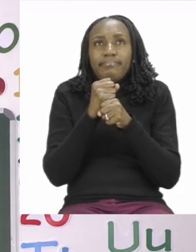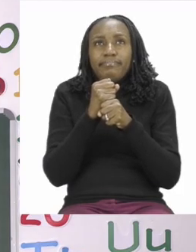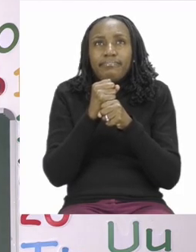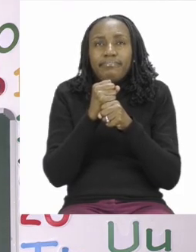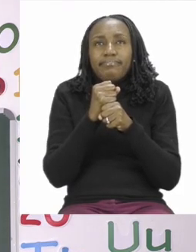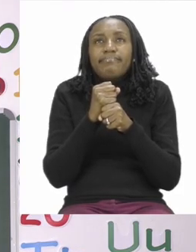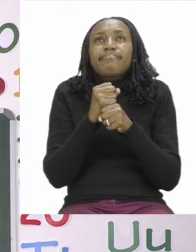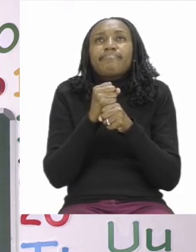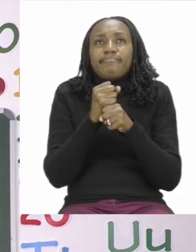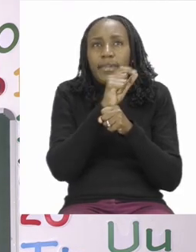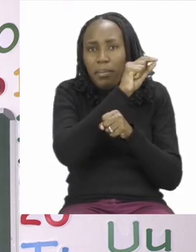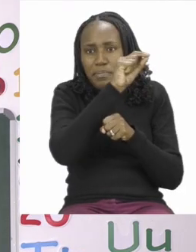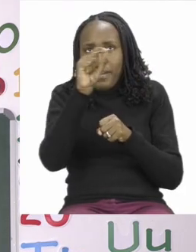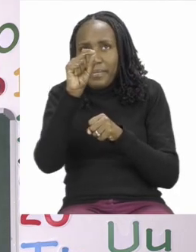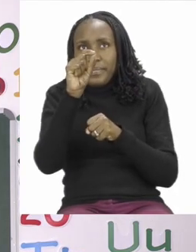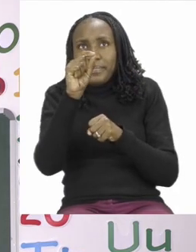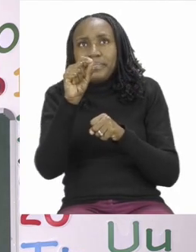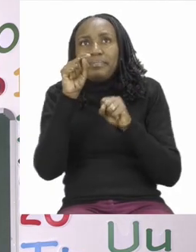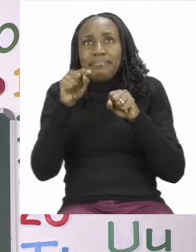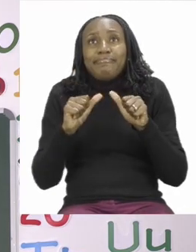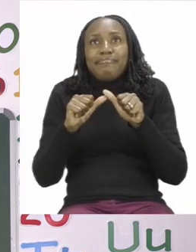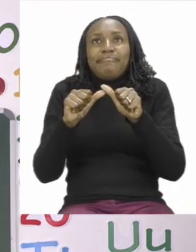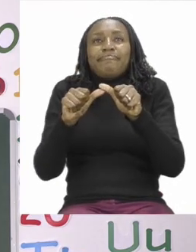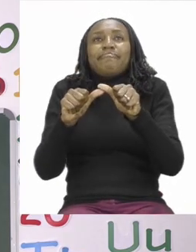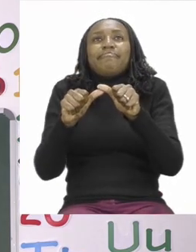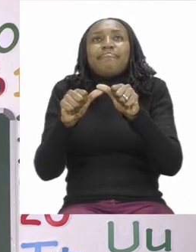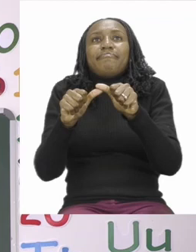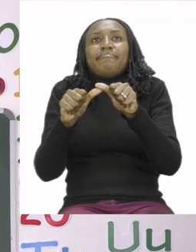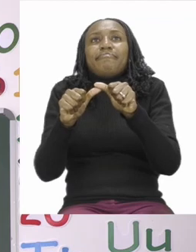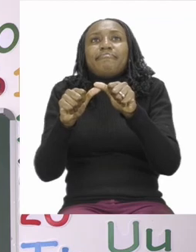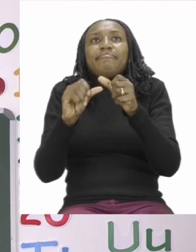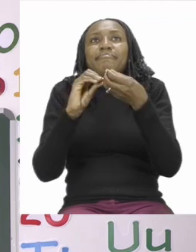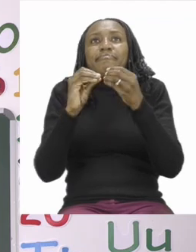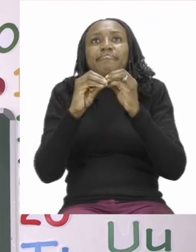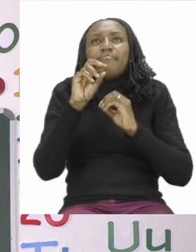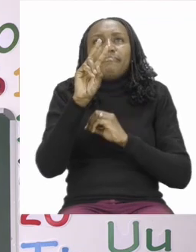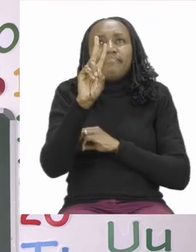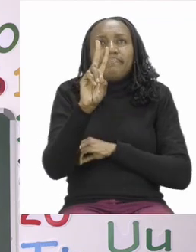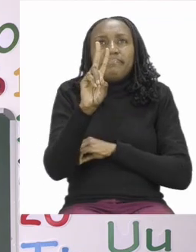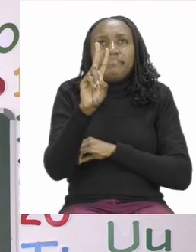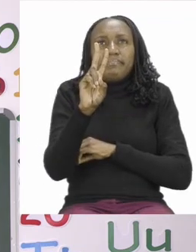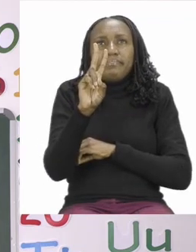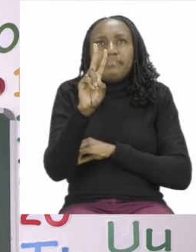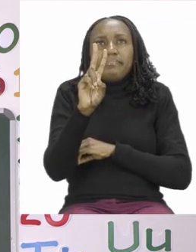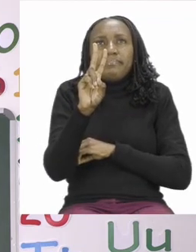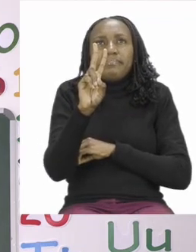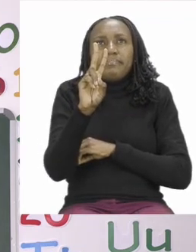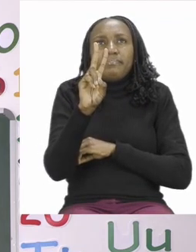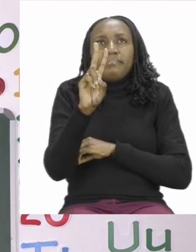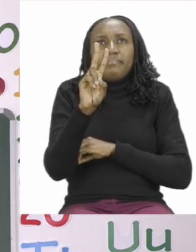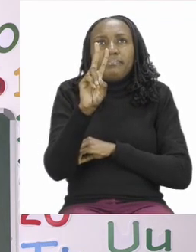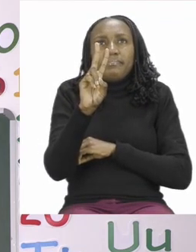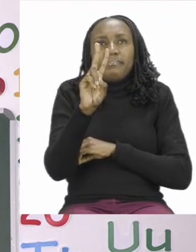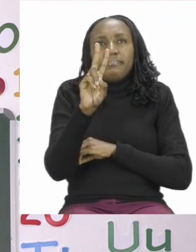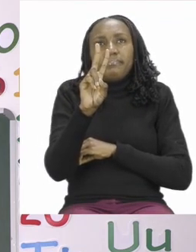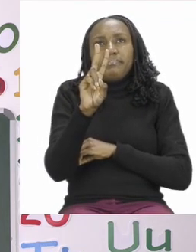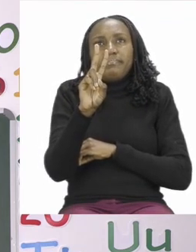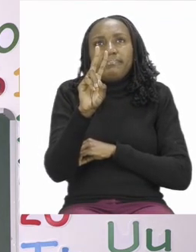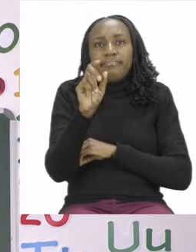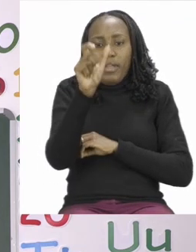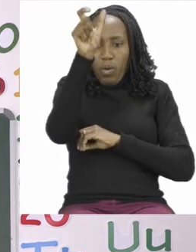again. Let's now take a look at what number 2 is asking us to do, this time going